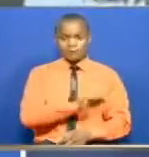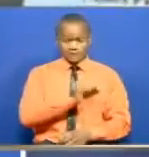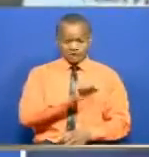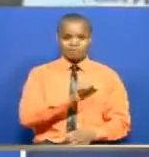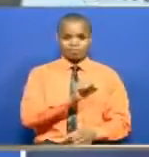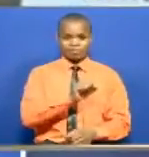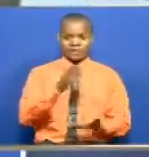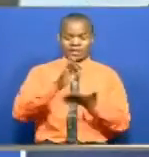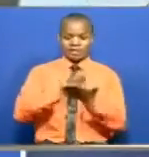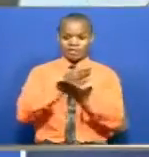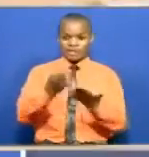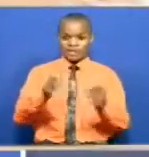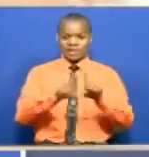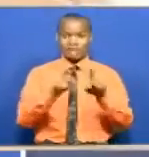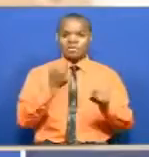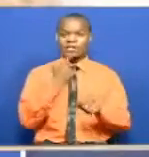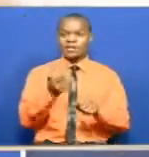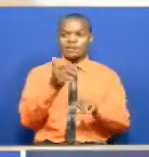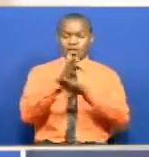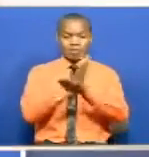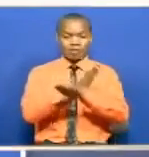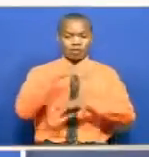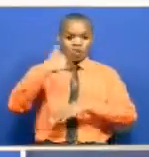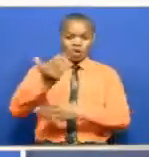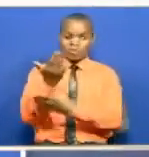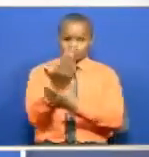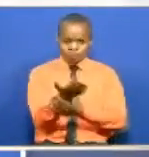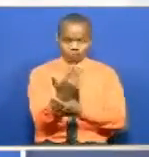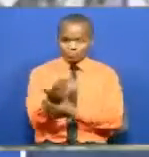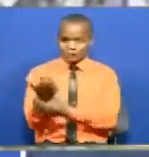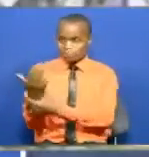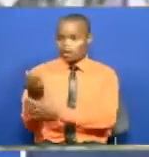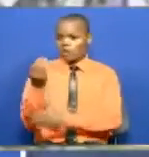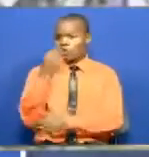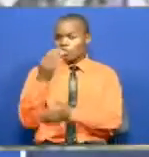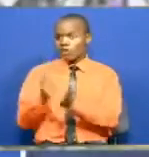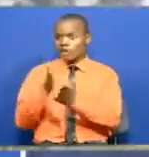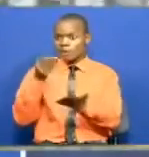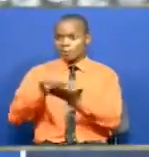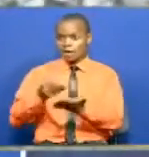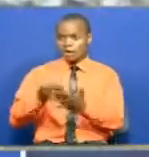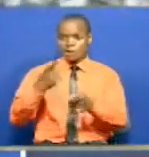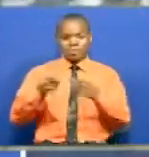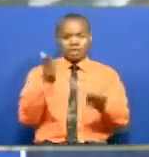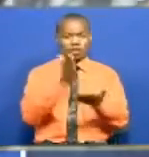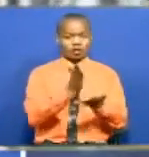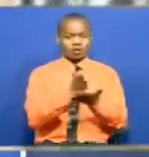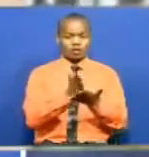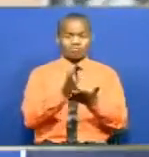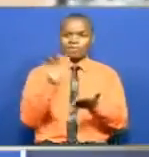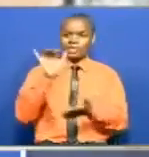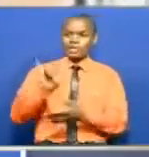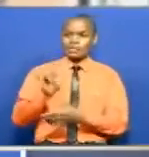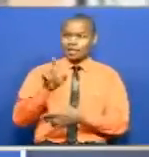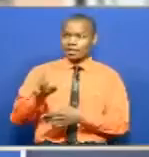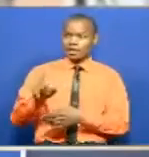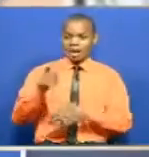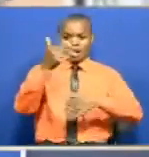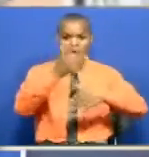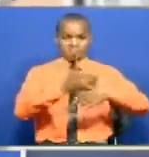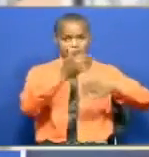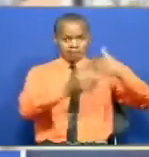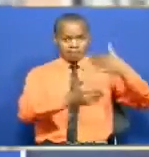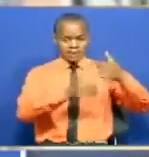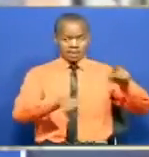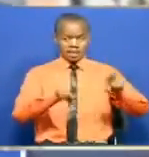they used to move out of their home to beg for food and money in the streets, but they have been confined in the home, and their movement